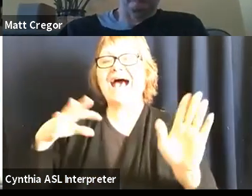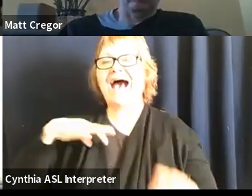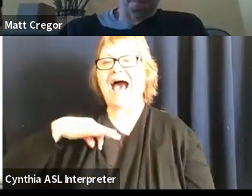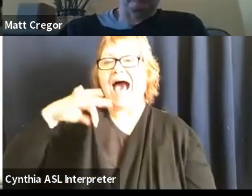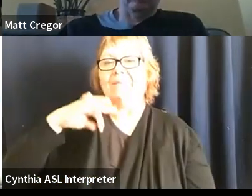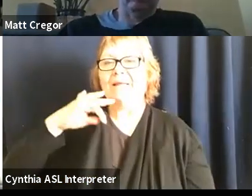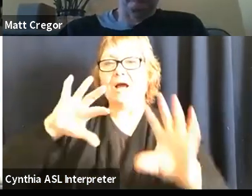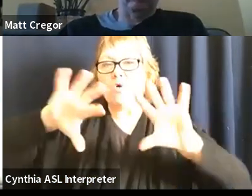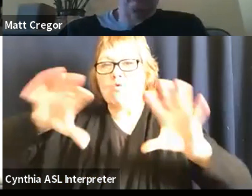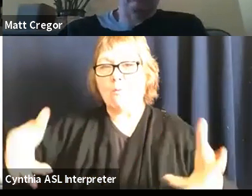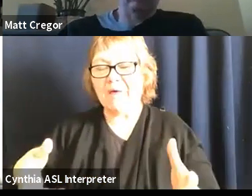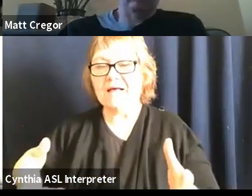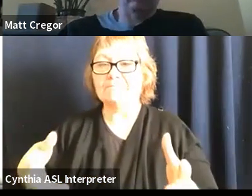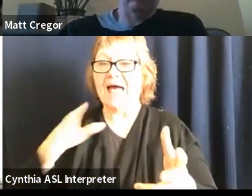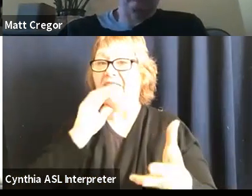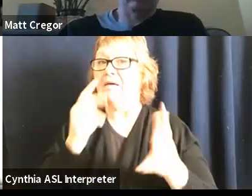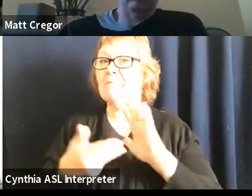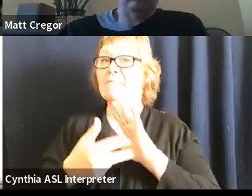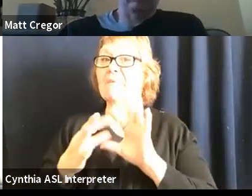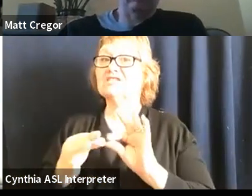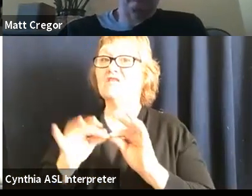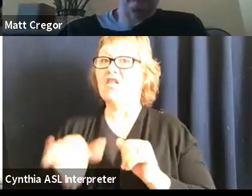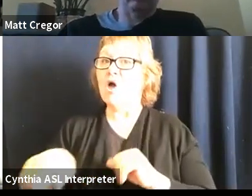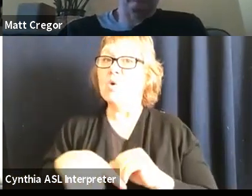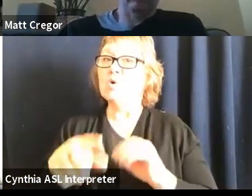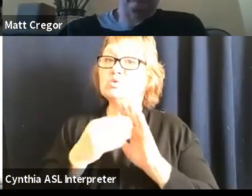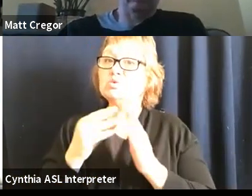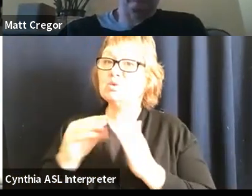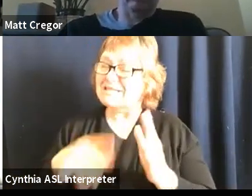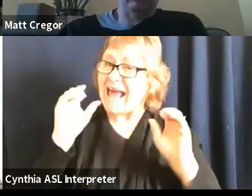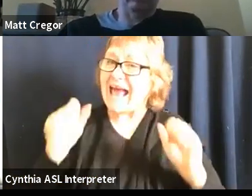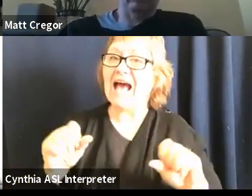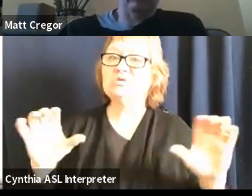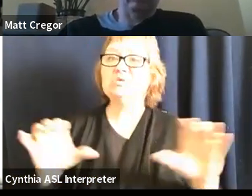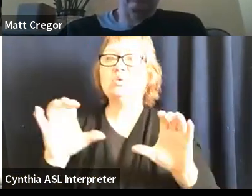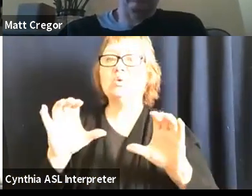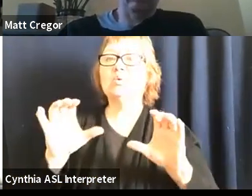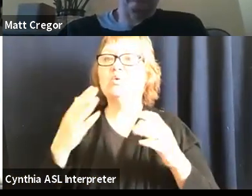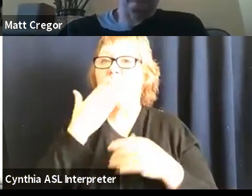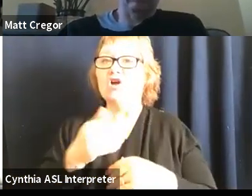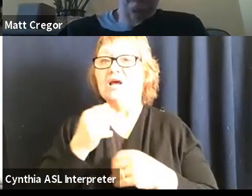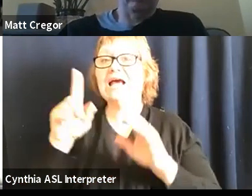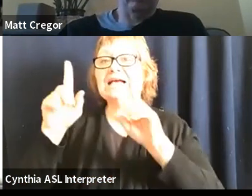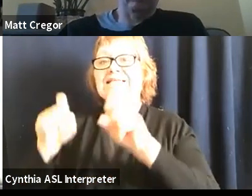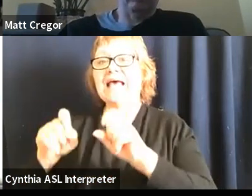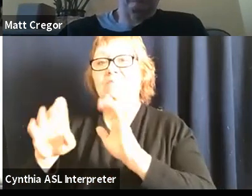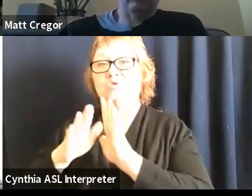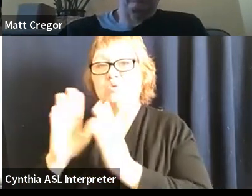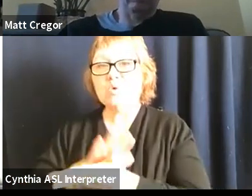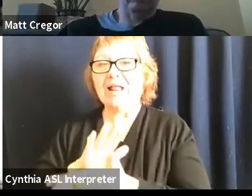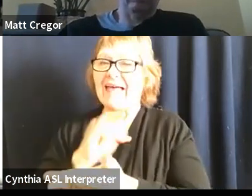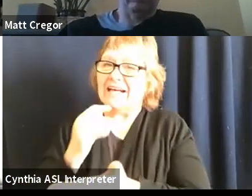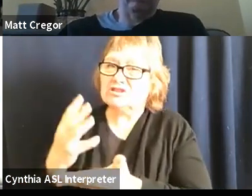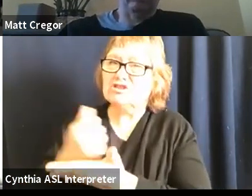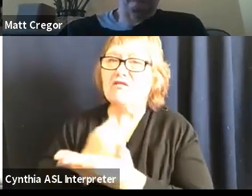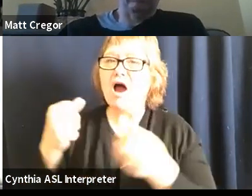implicit message to those students that they are capable of success at an exam school and that they are deserving of the